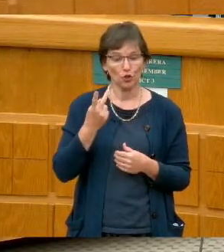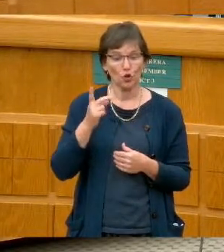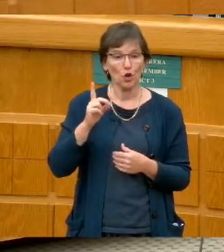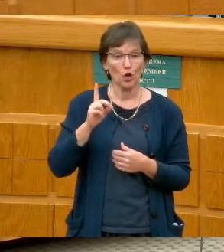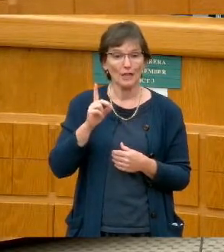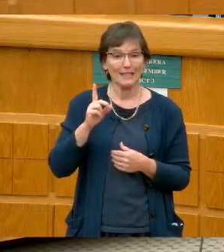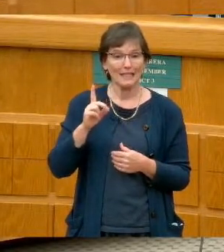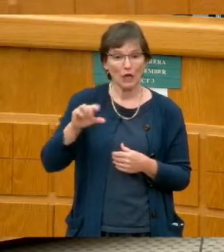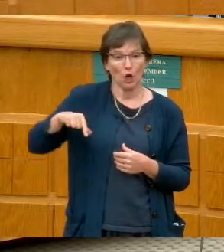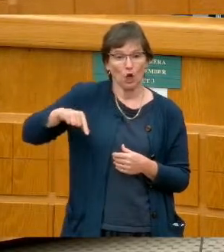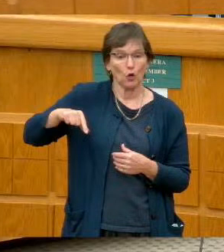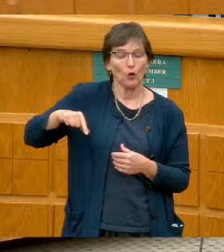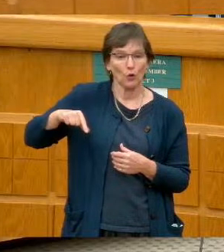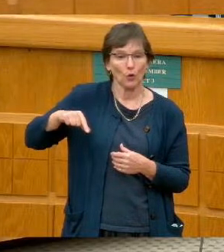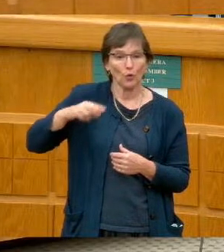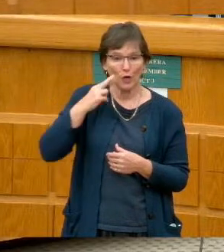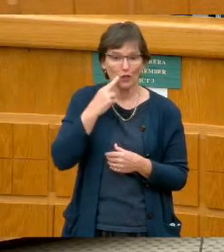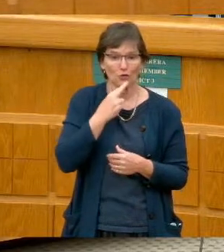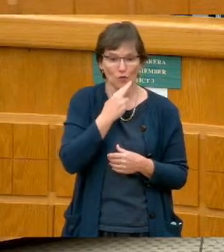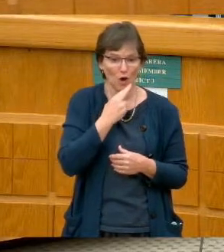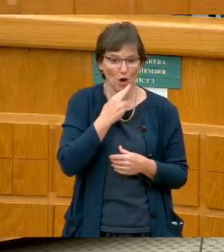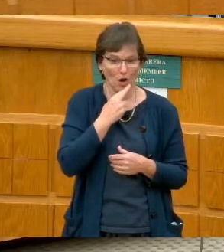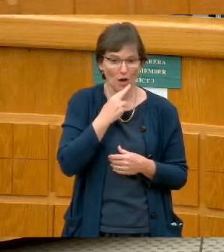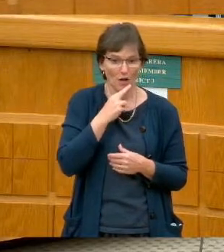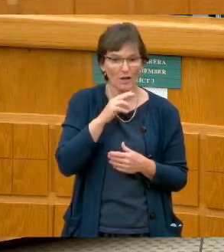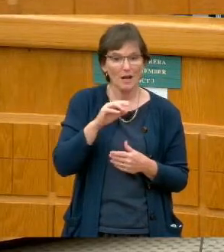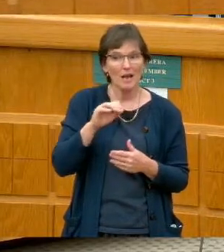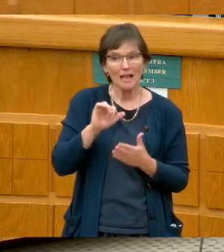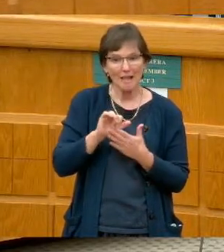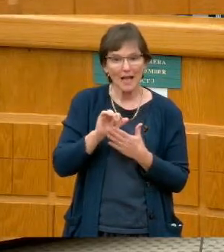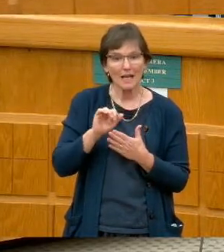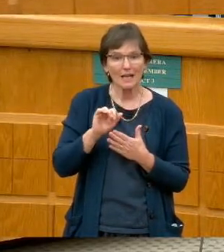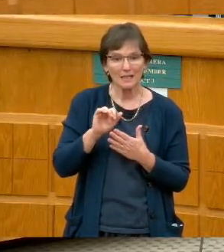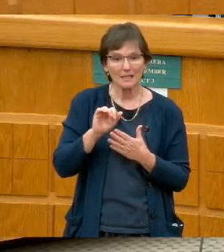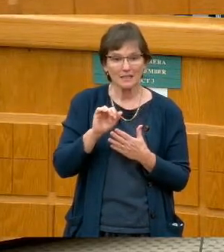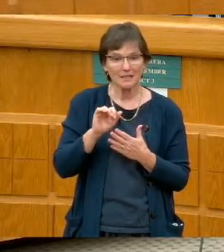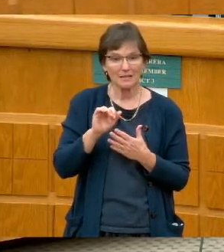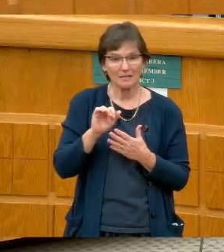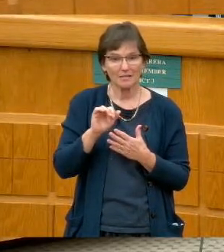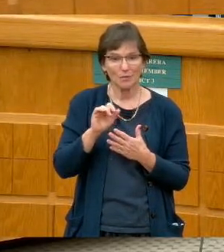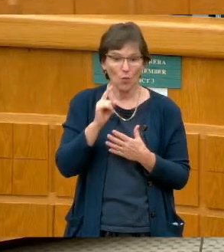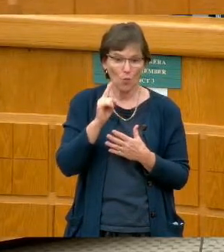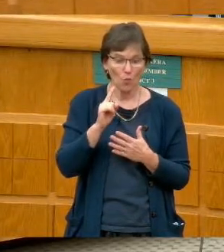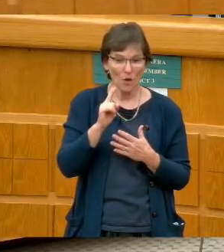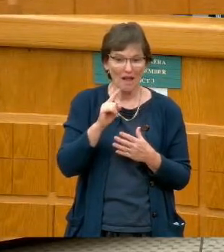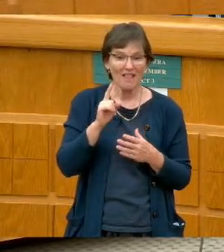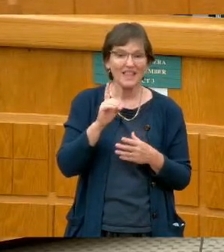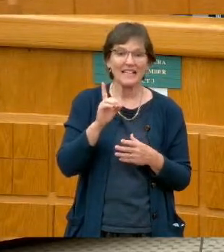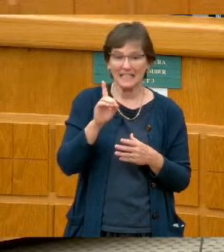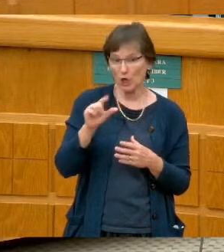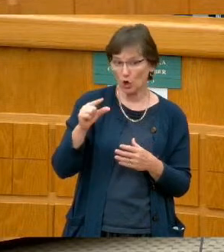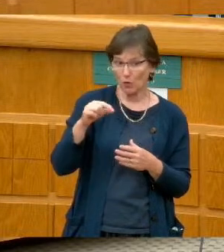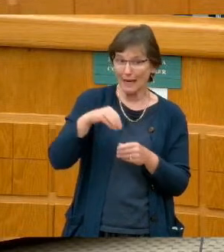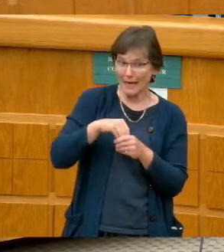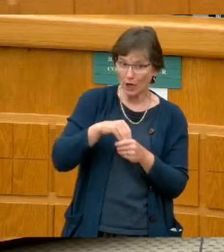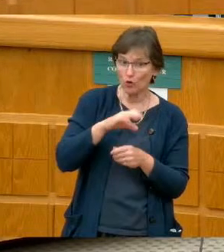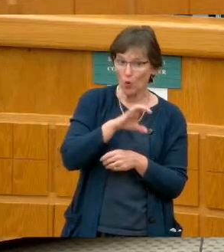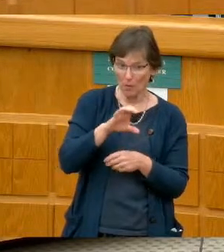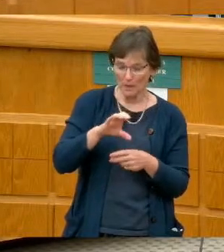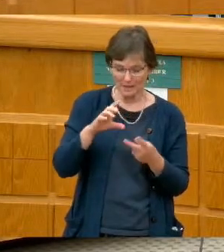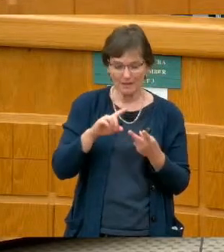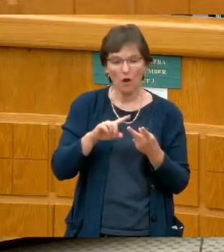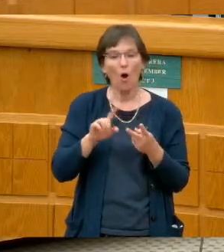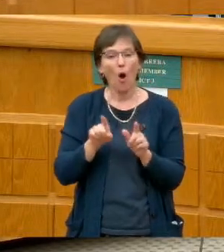since the health district is Nueces County, Corpus Christi, one of the Dairy Queen in Corpus Christi and the Dairy Queen in